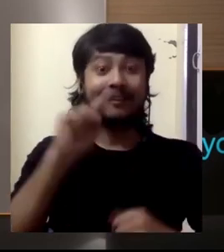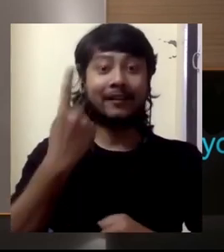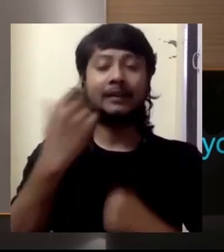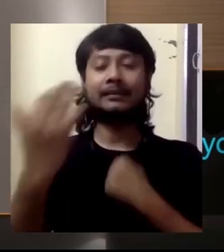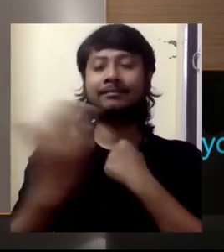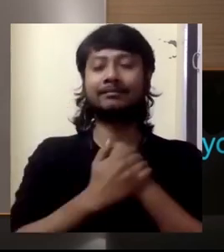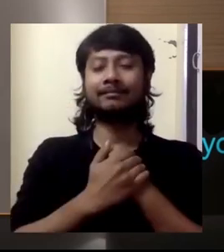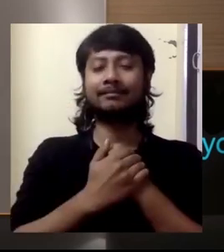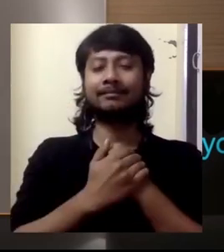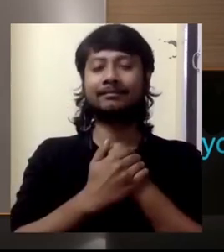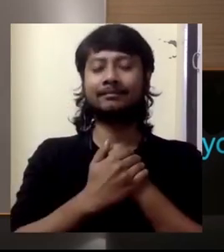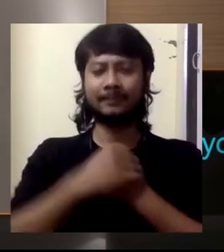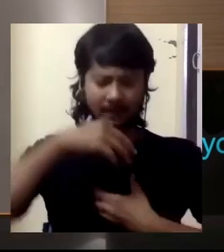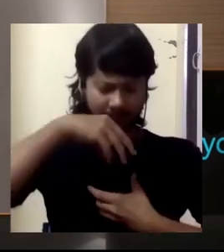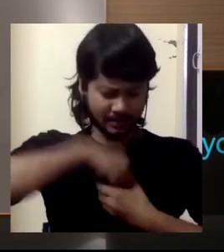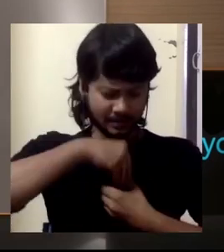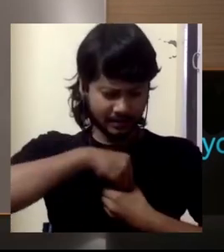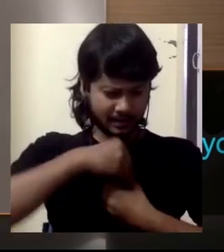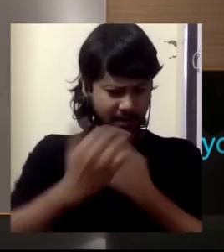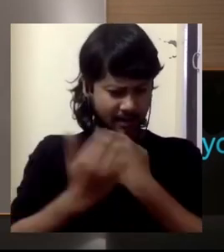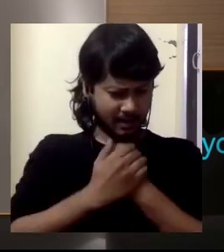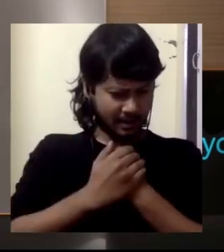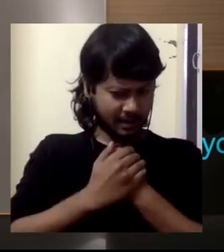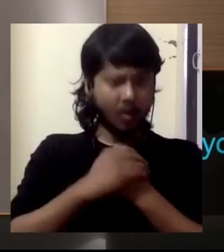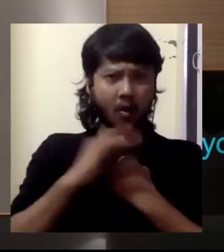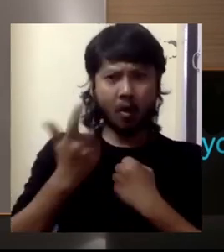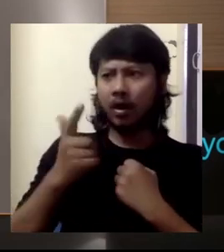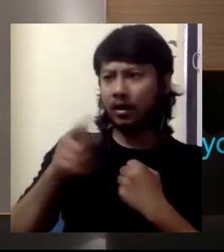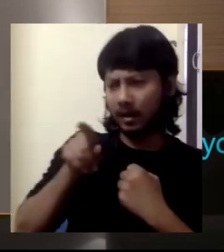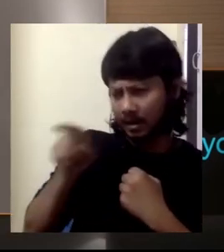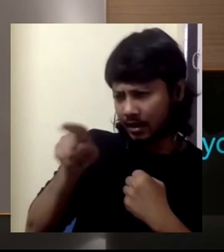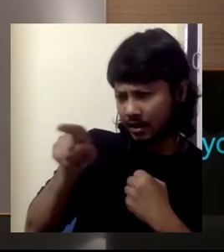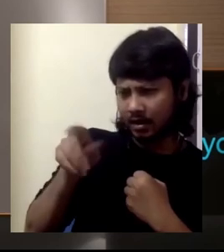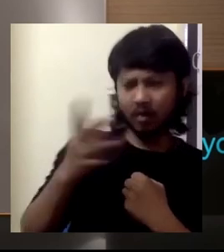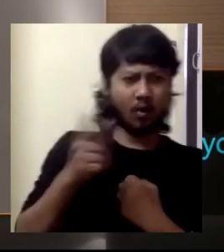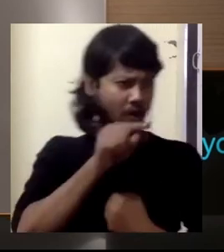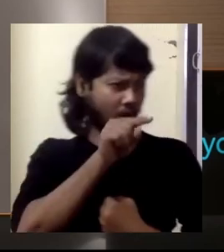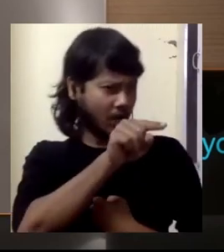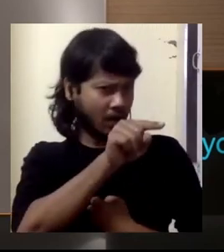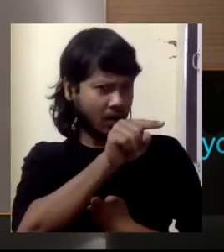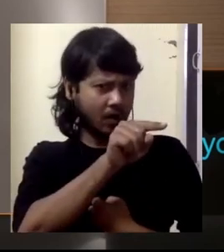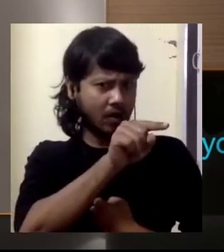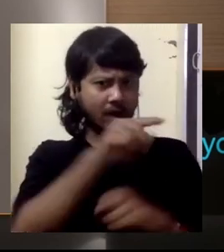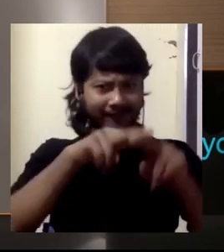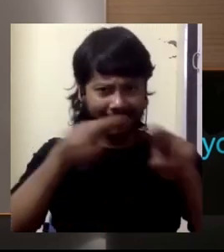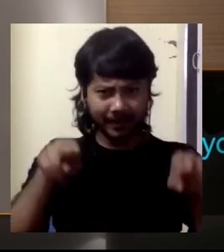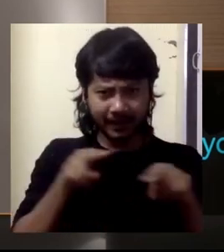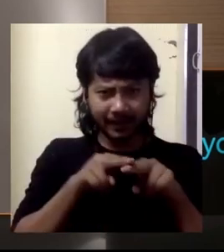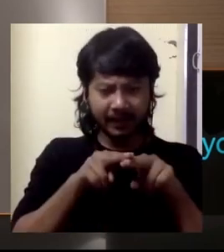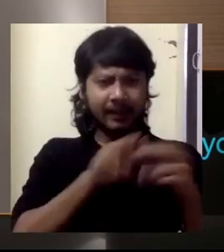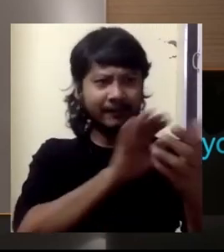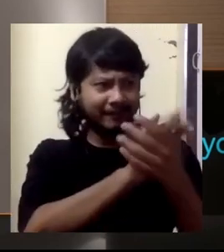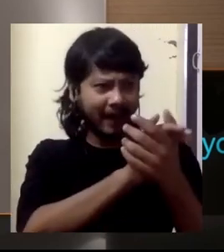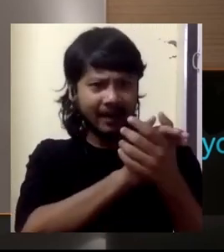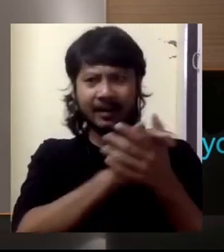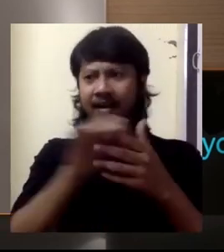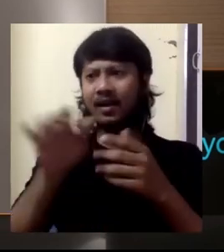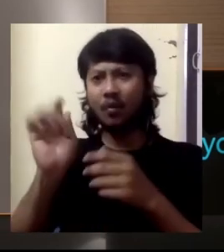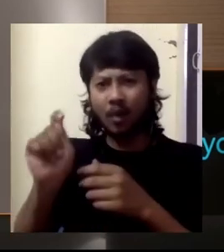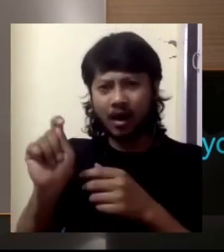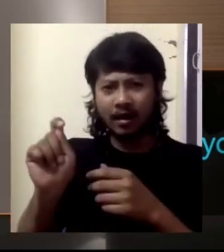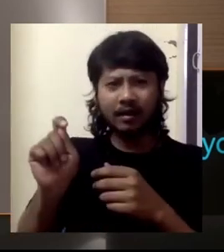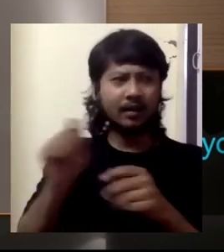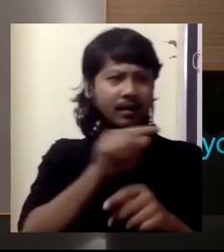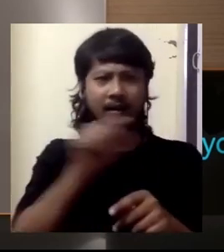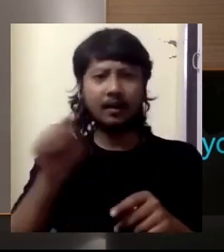within yourself or with those around you. You begin by reaching out and talking more openly and asking for help.